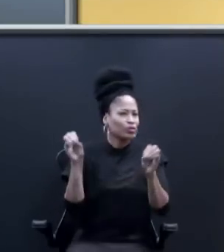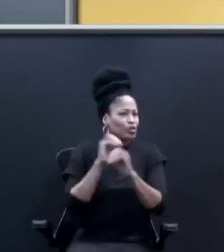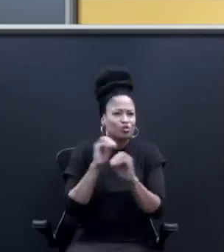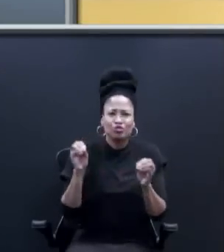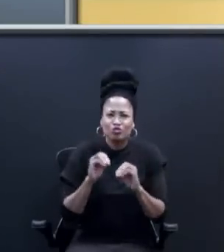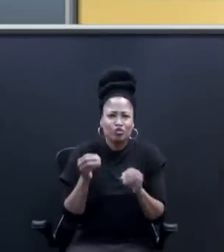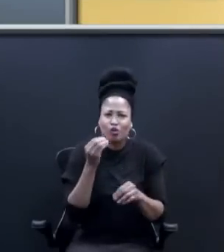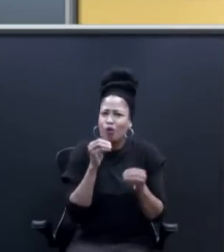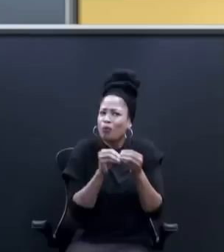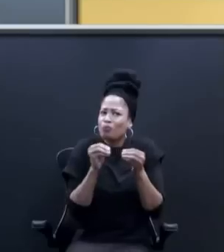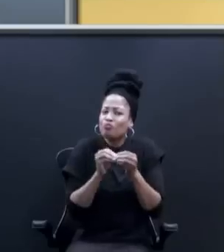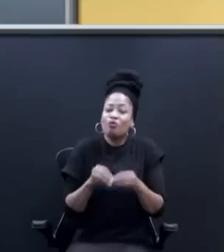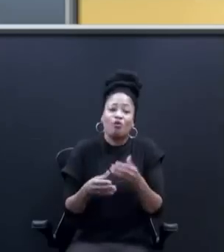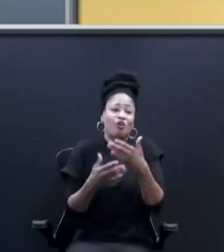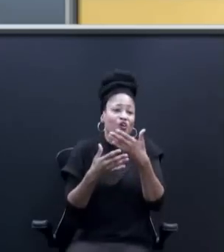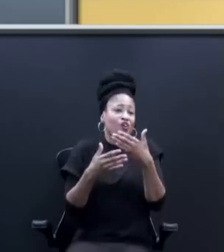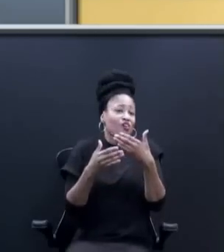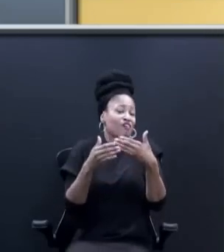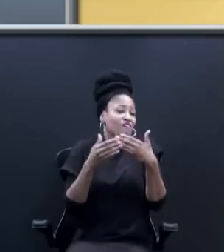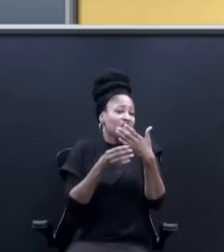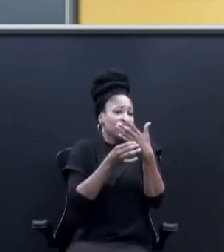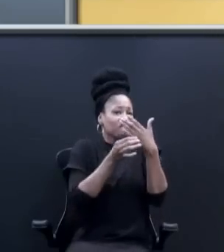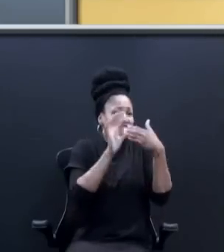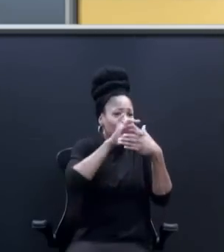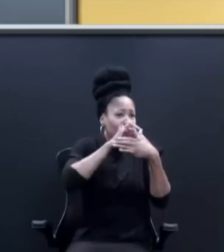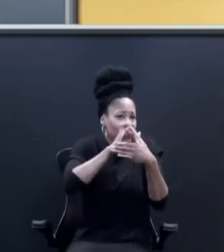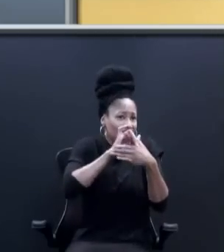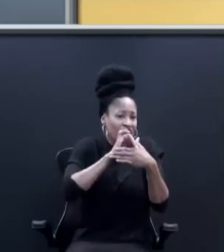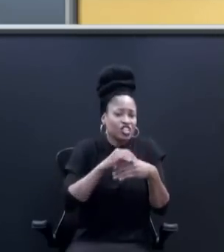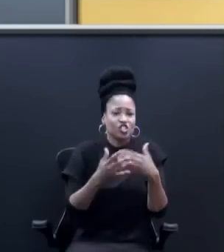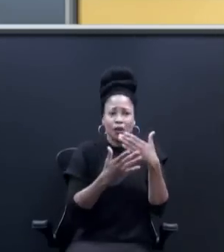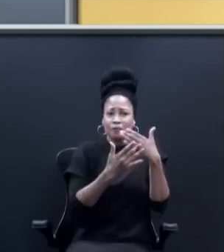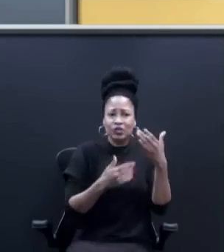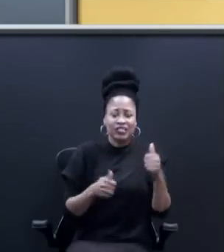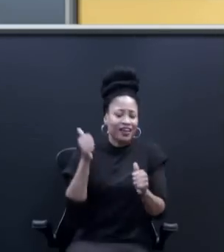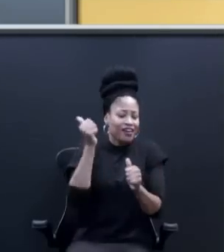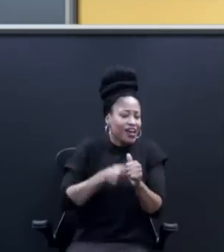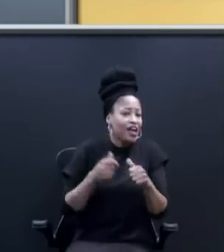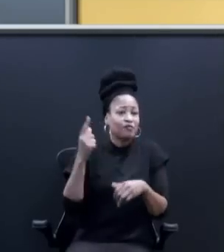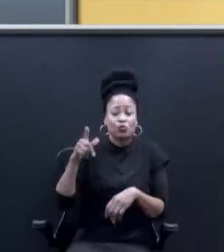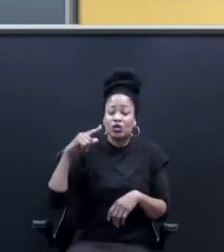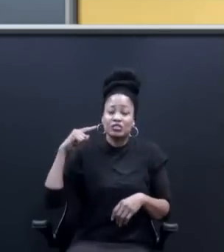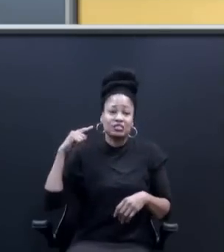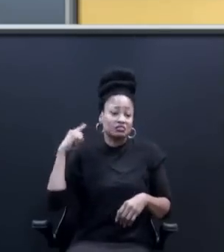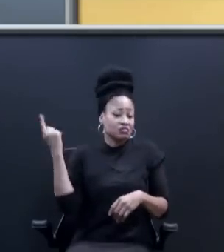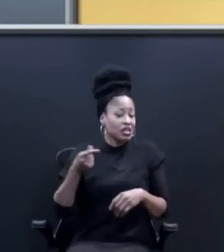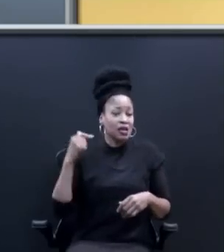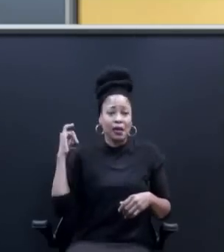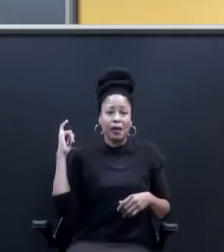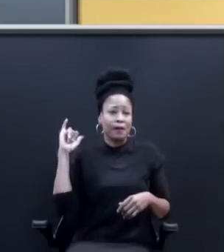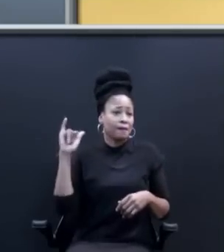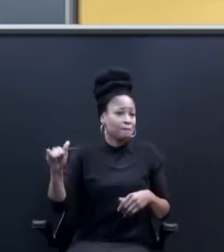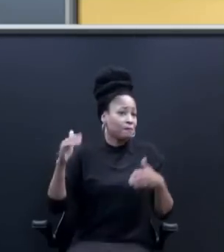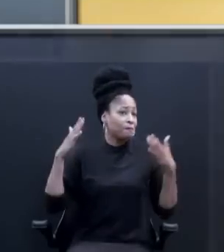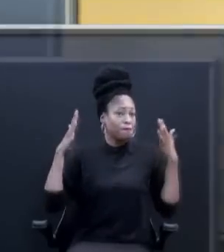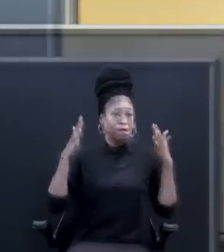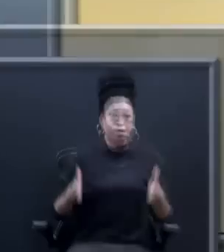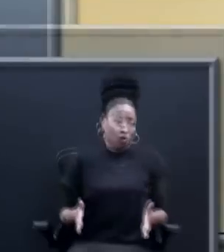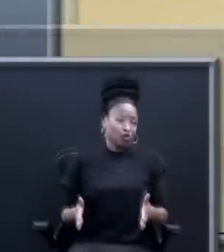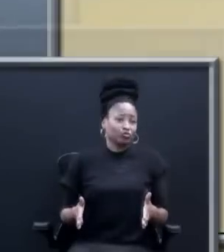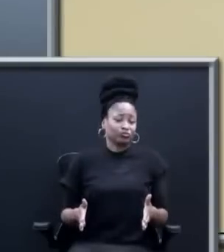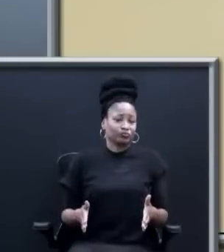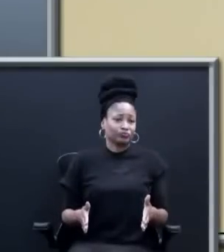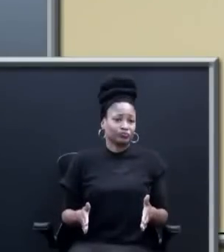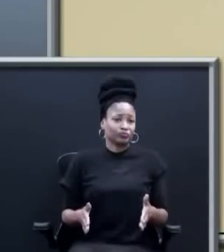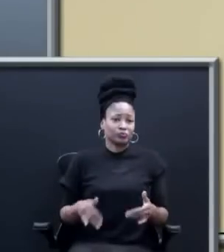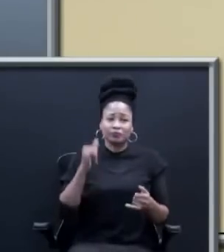blood. Everybody's immortal. What can be greater than being immortal? Read that whole verse. Go ahead. In the